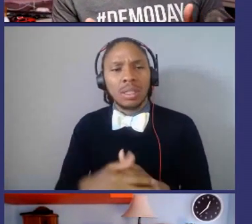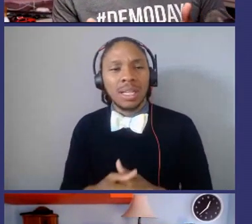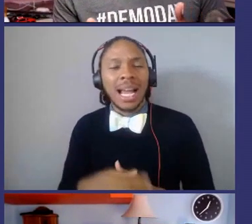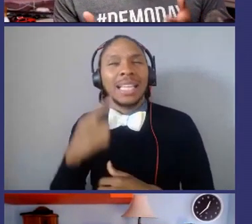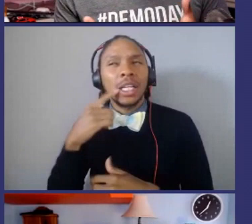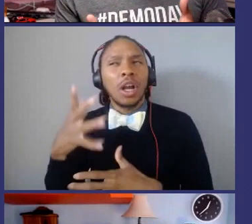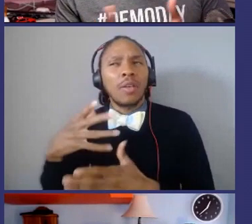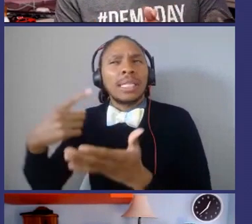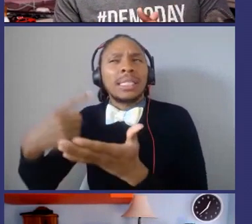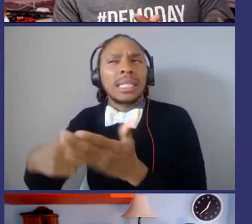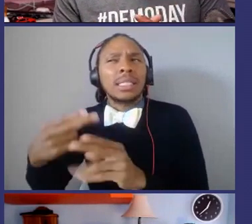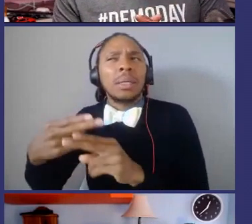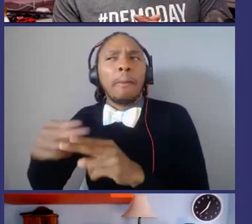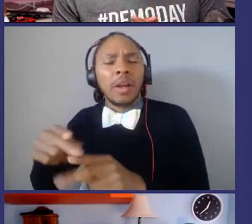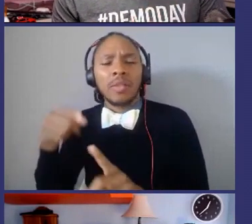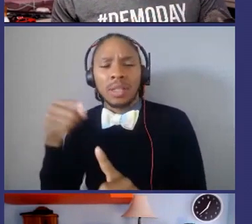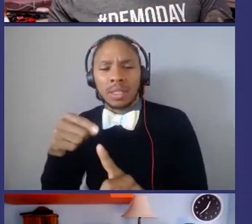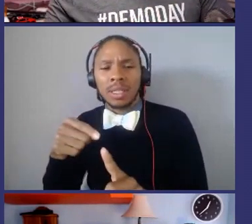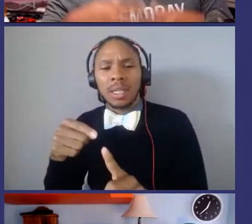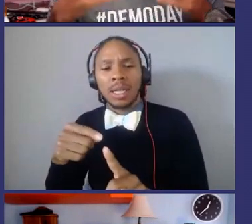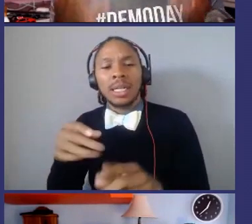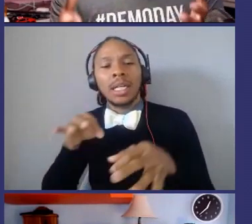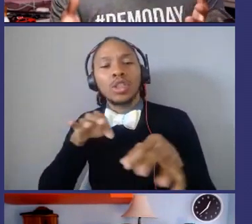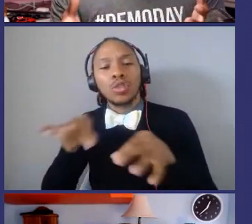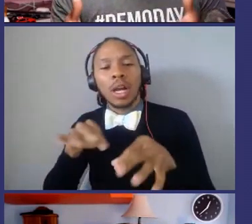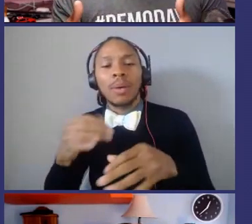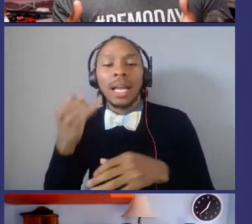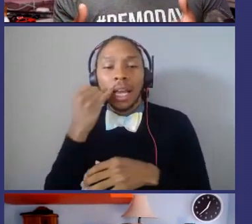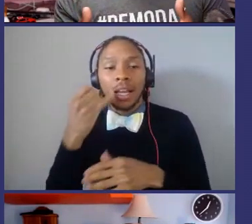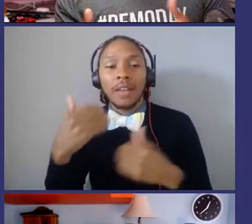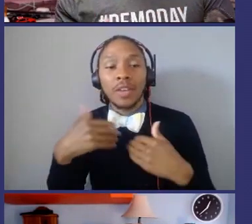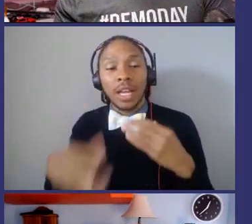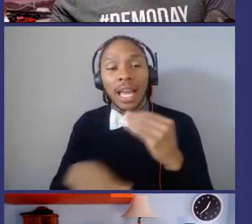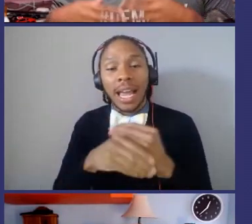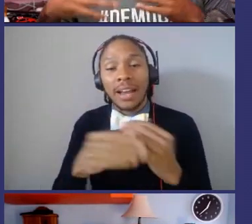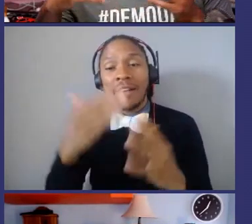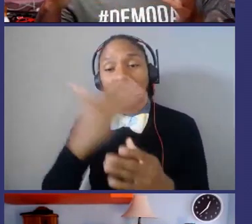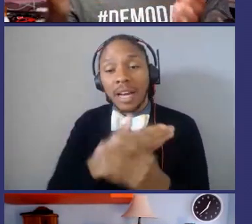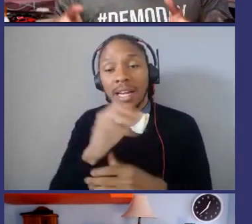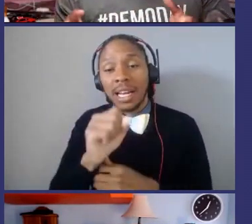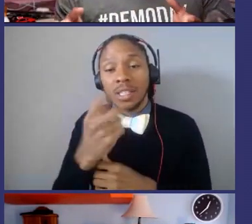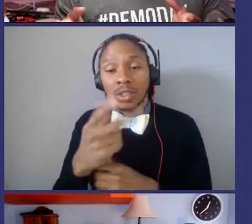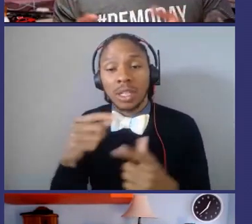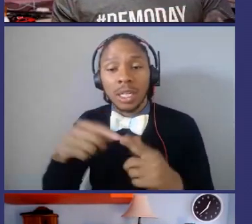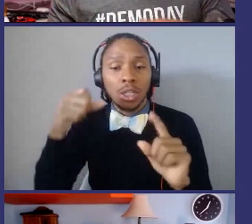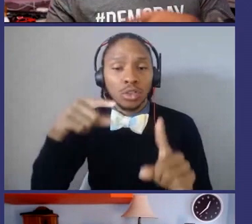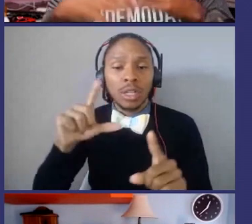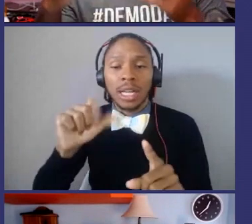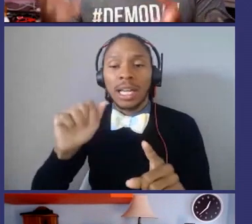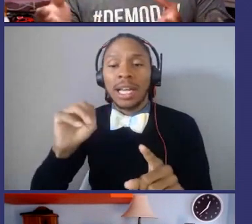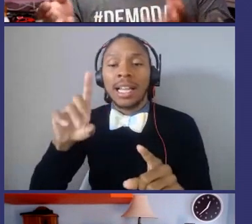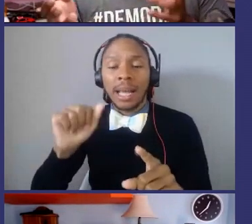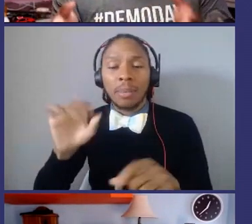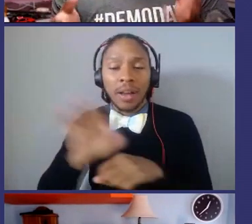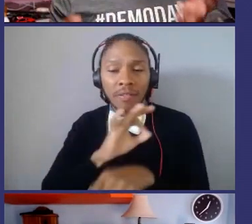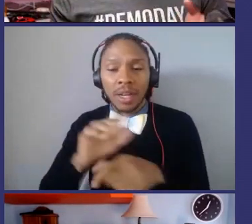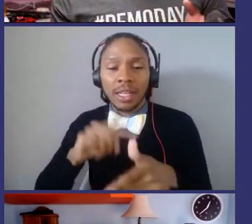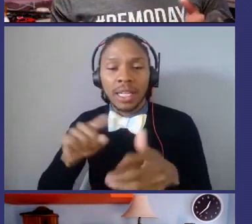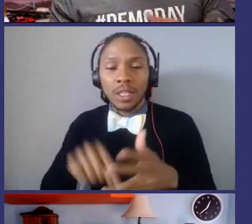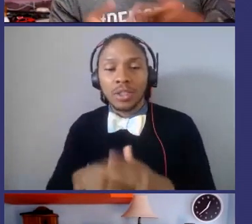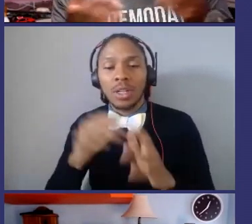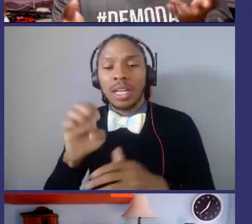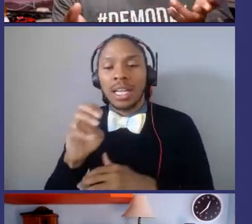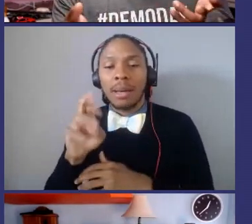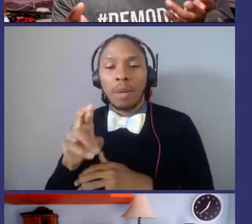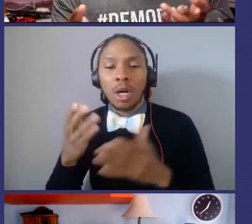touched on this one a little bit. I think this one's describing like if you add a file to S3, it can trigger a lambda function and then kick off the EMR